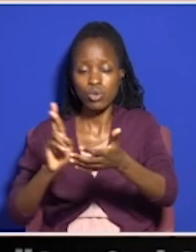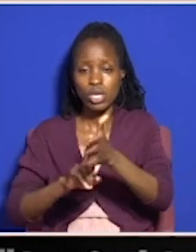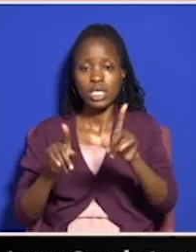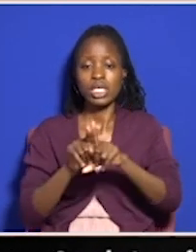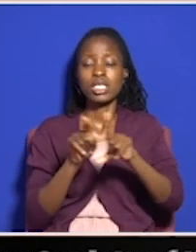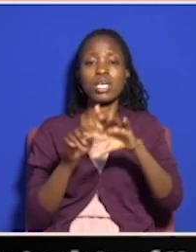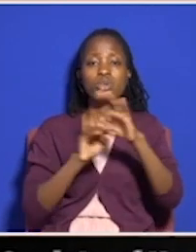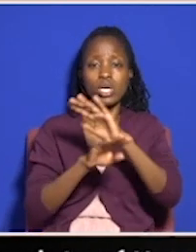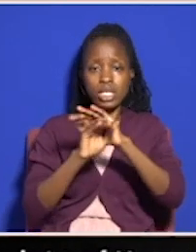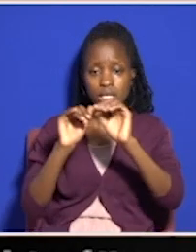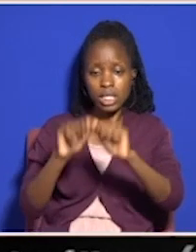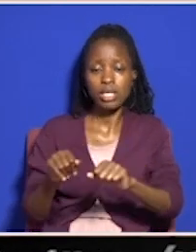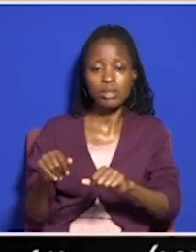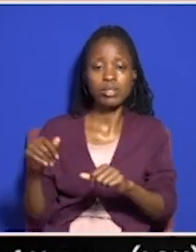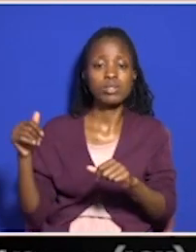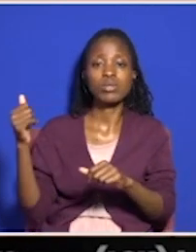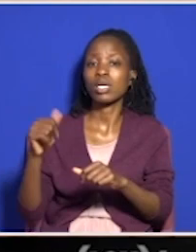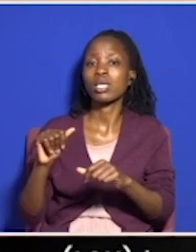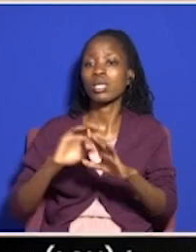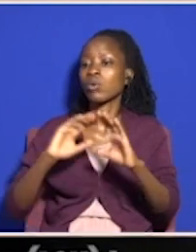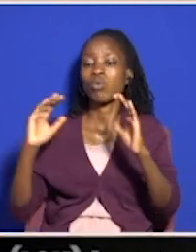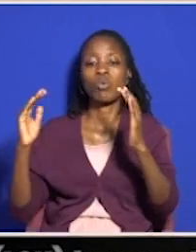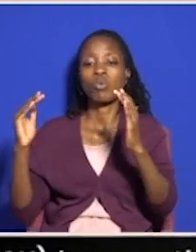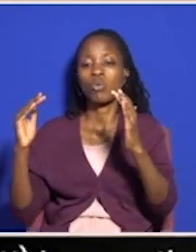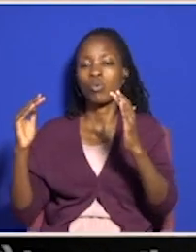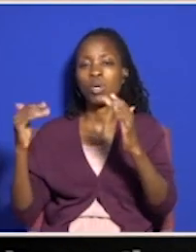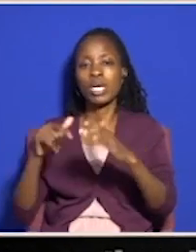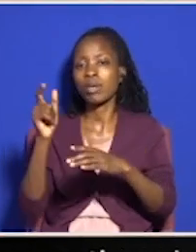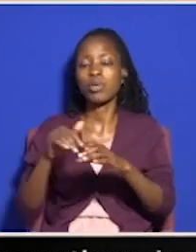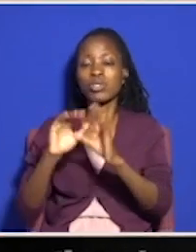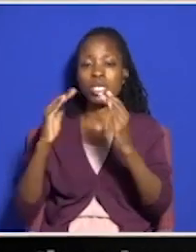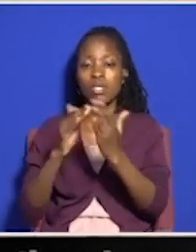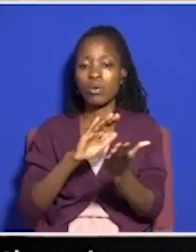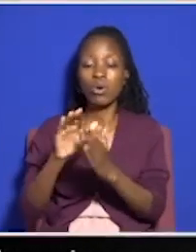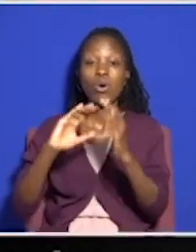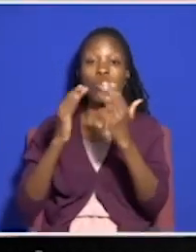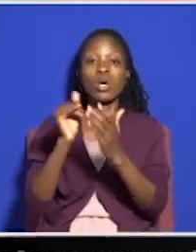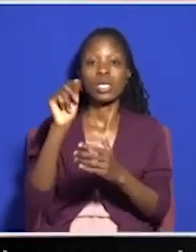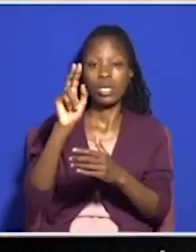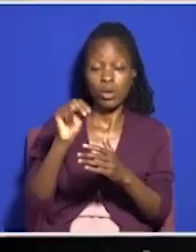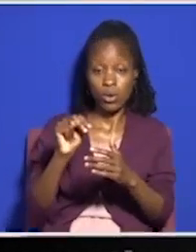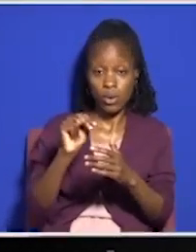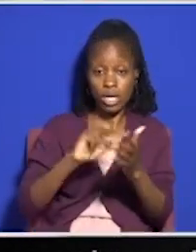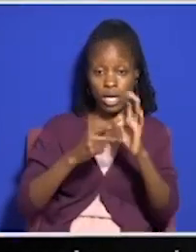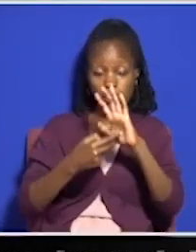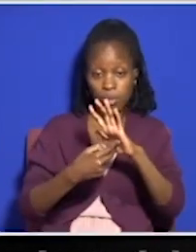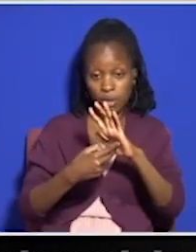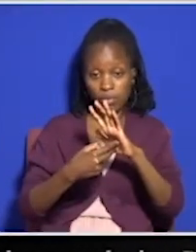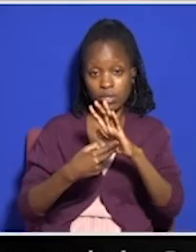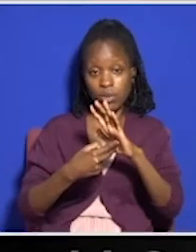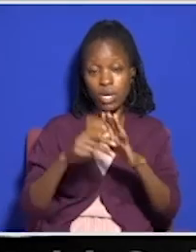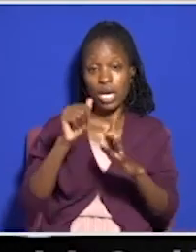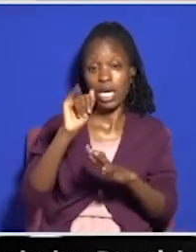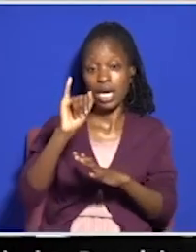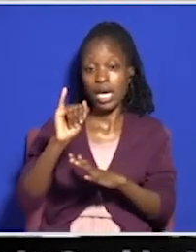accessible to any global citizen. WorldCoin, a project by OpenAI CEO Sam